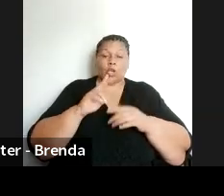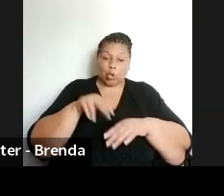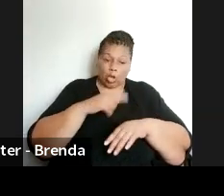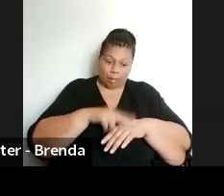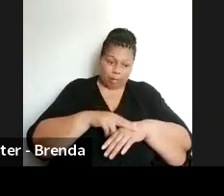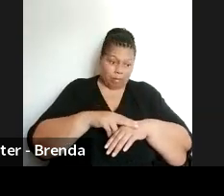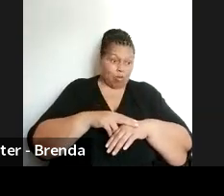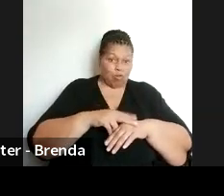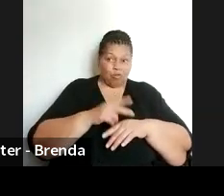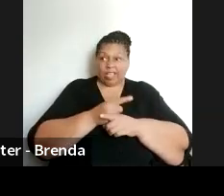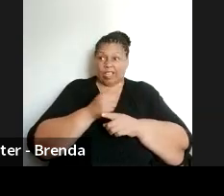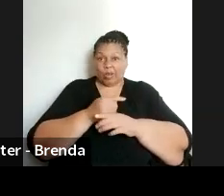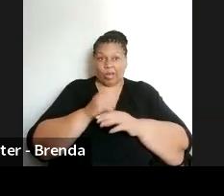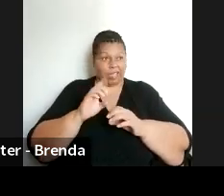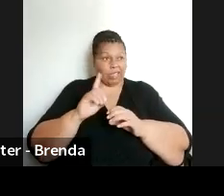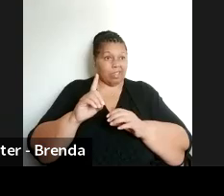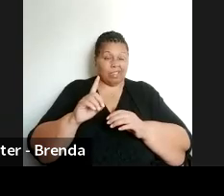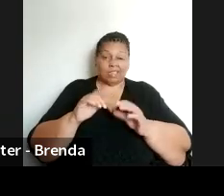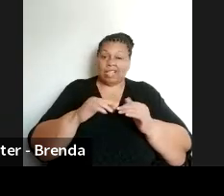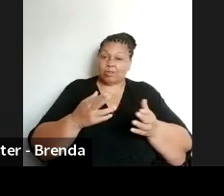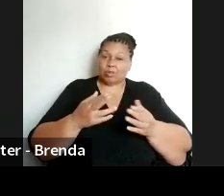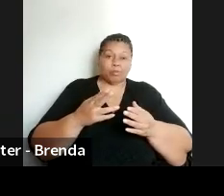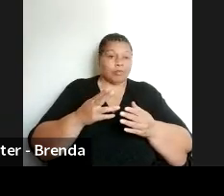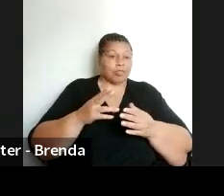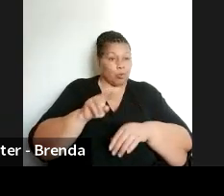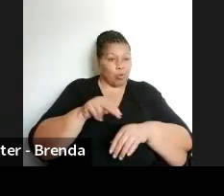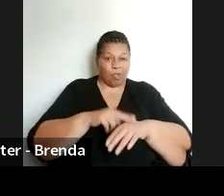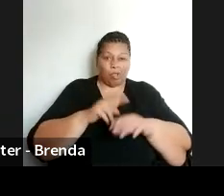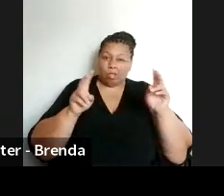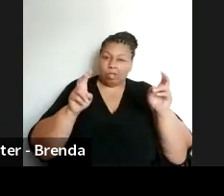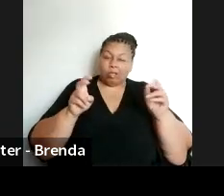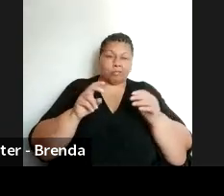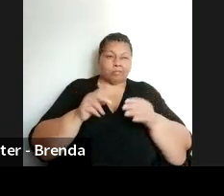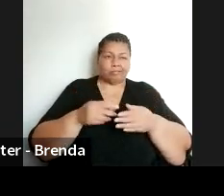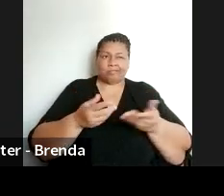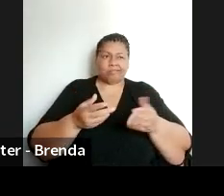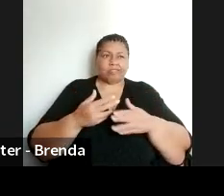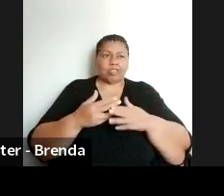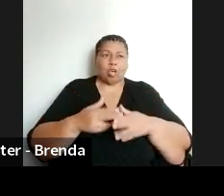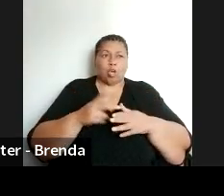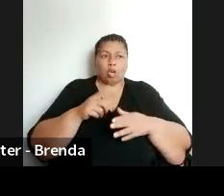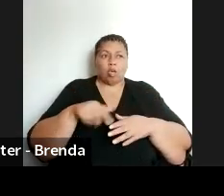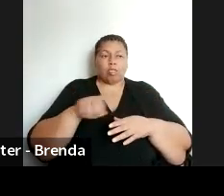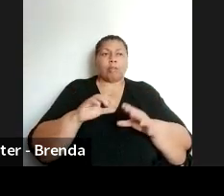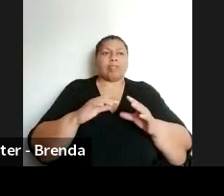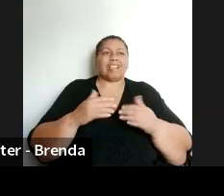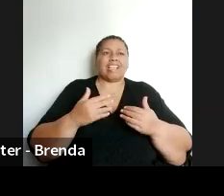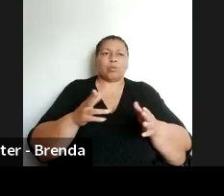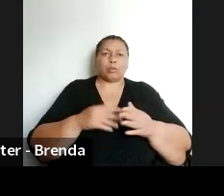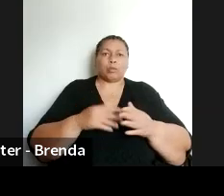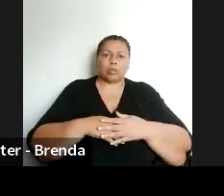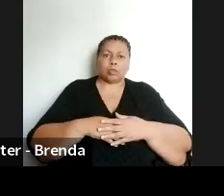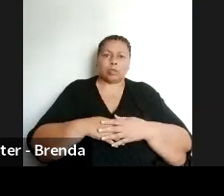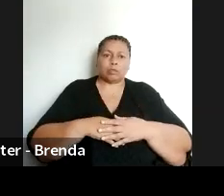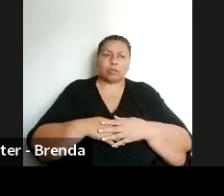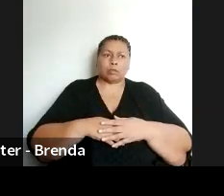ed classrooms, normal classrooms, just call them classrooms. Make it fair for